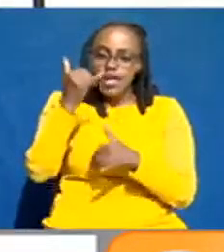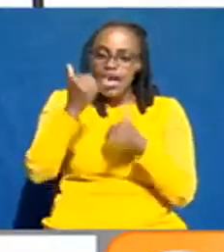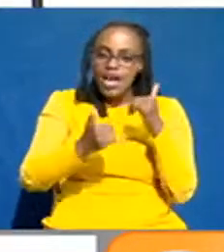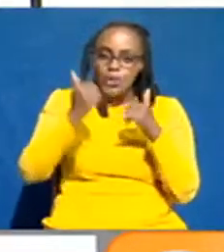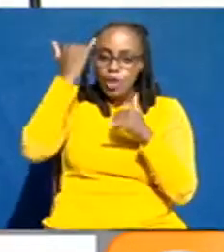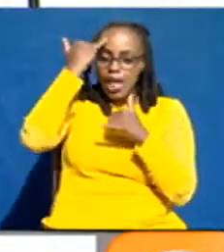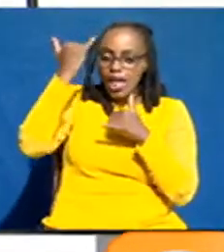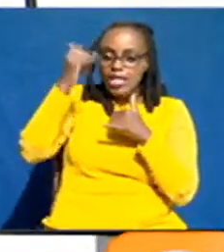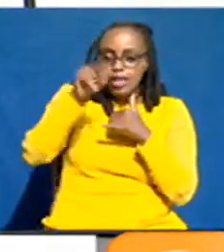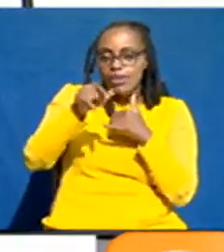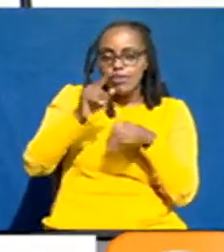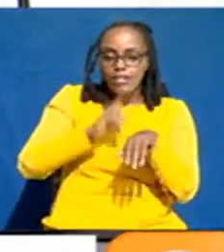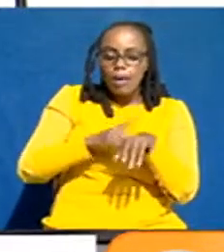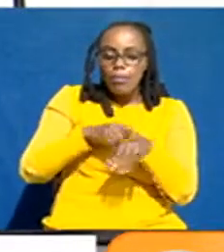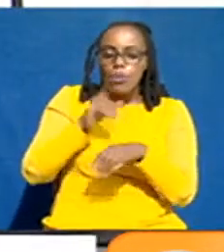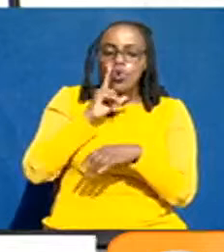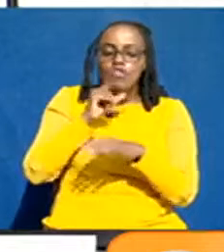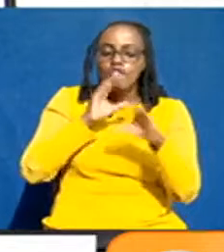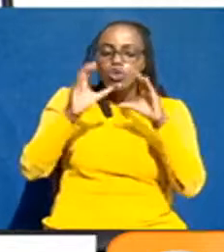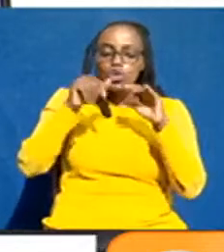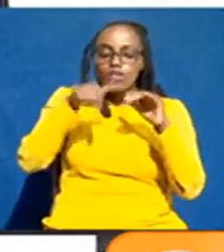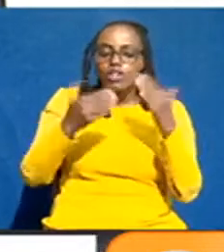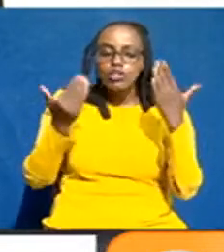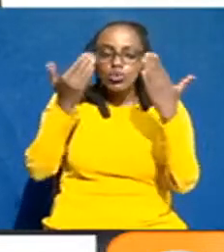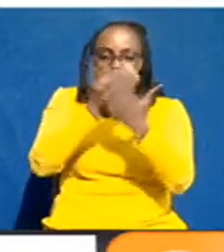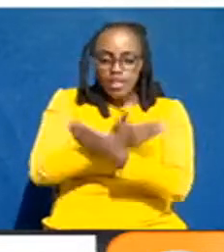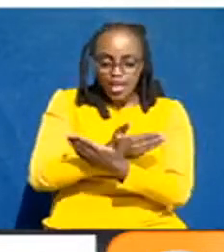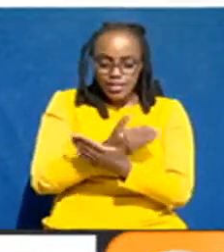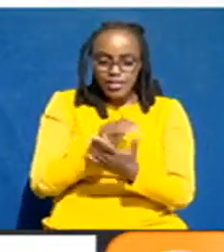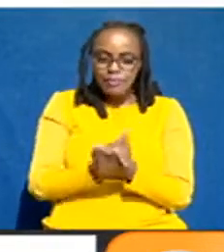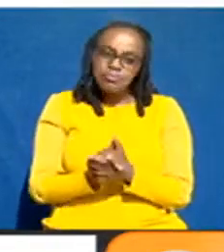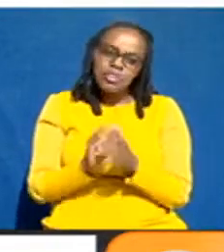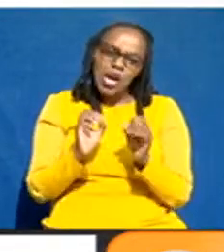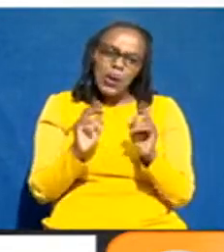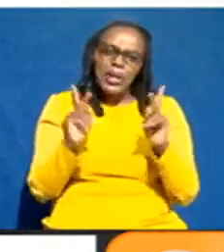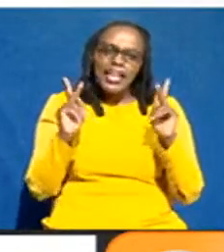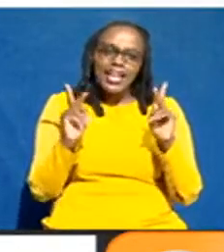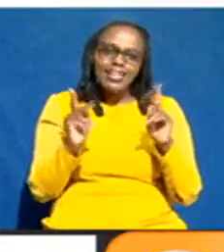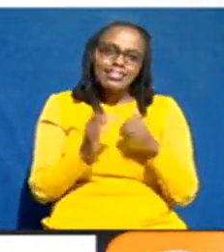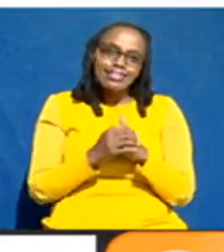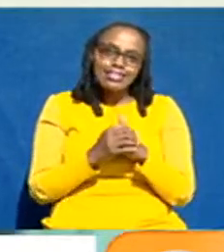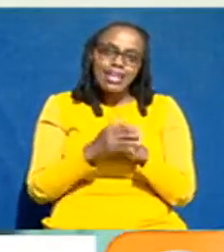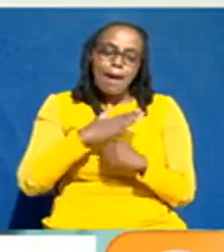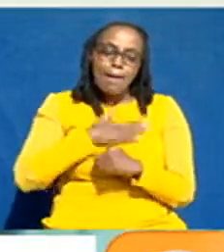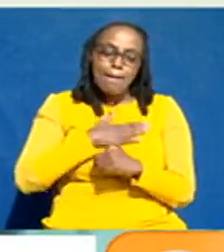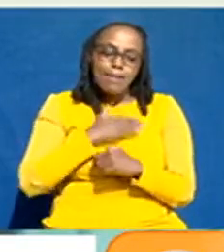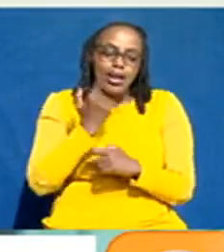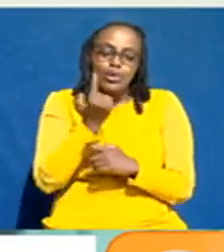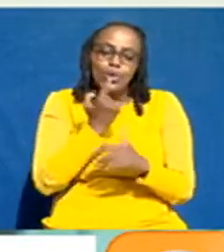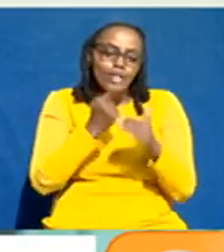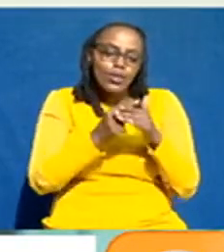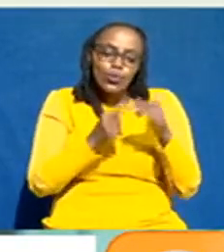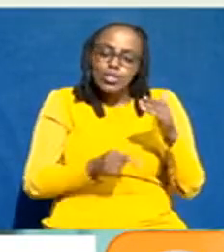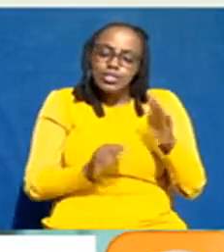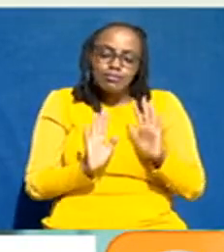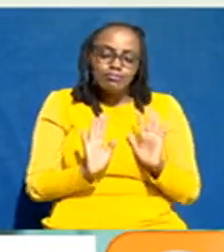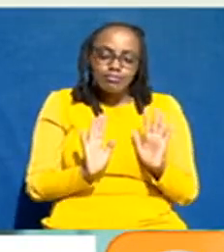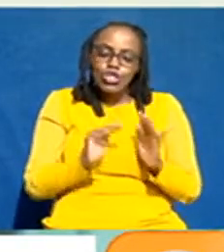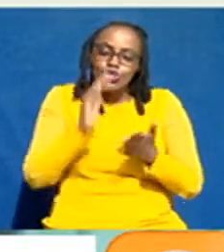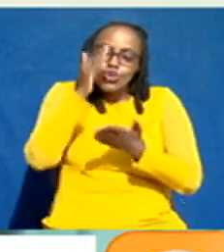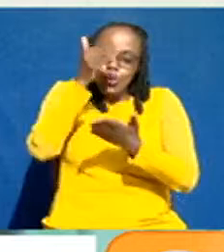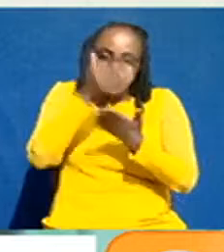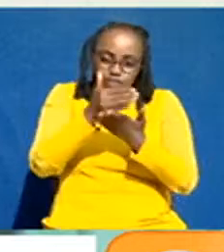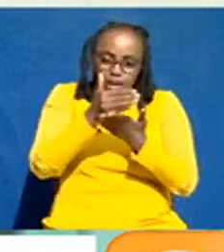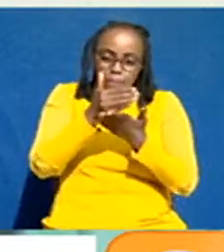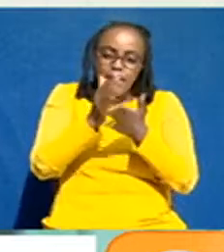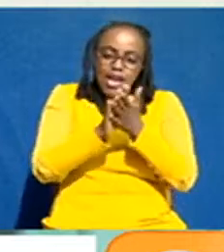us your closing thoughts as we finish our conversation here tonight. Okay. Mine is to confirm